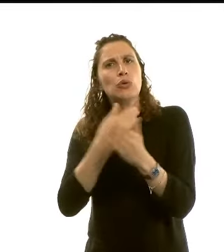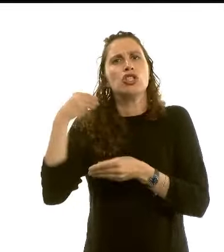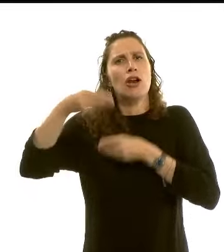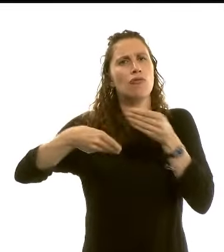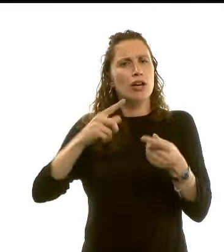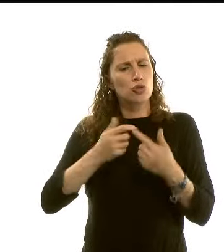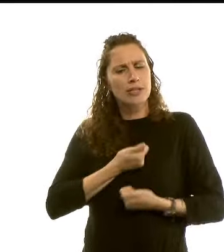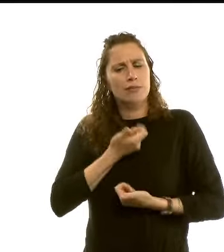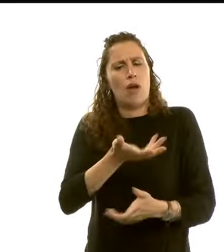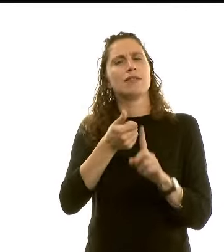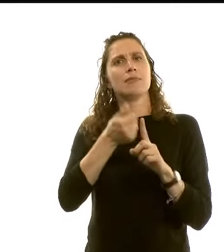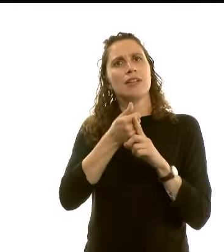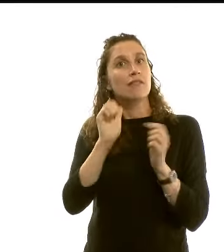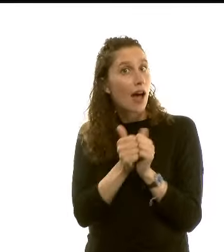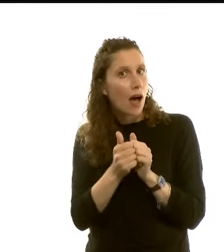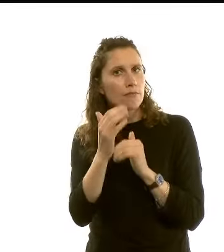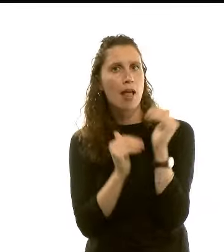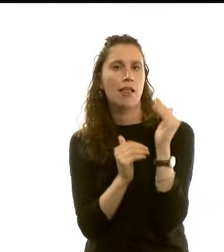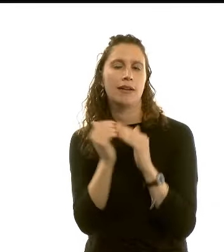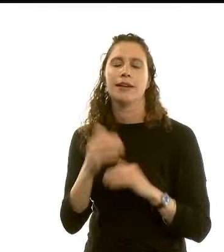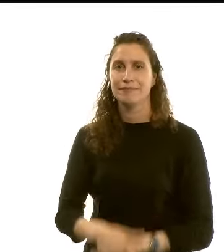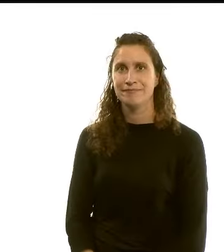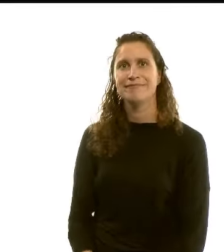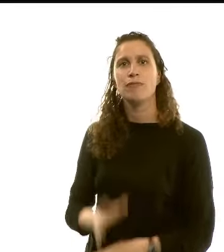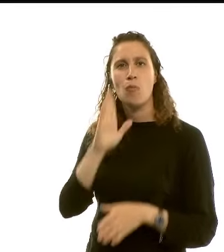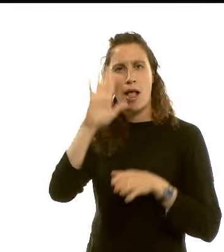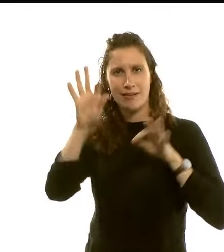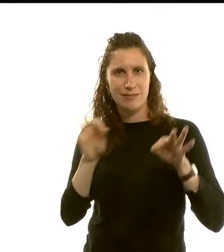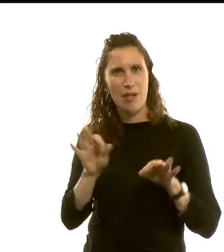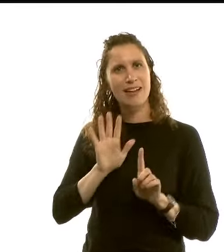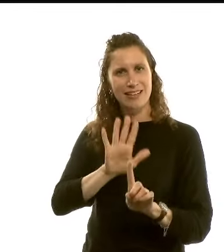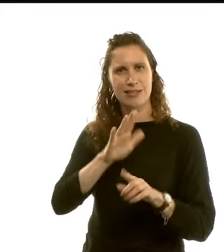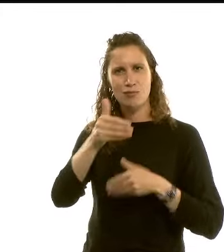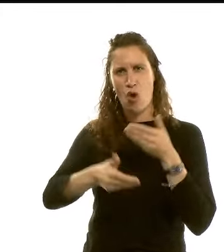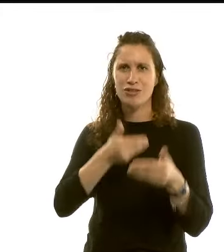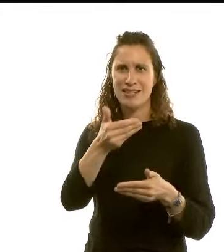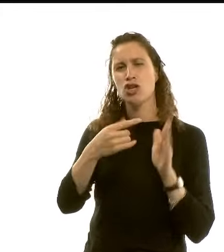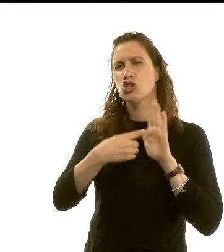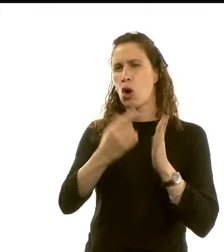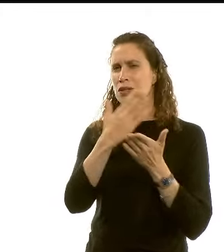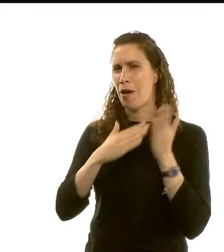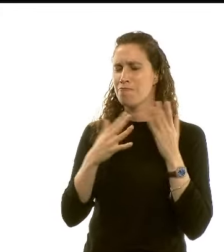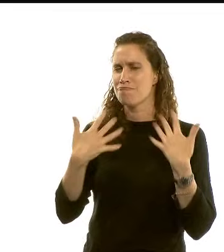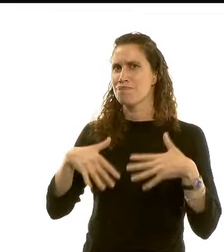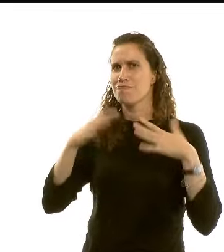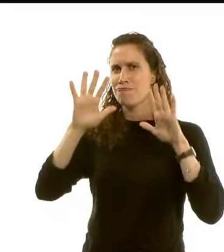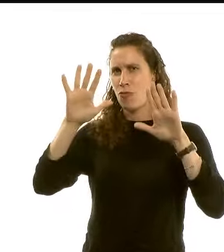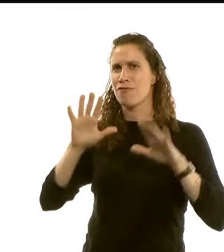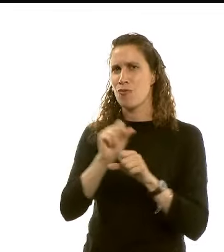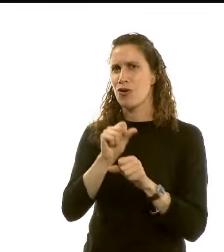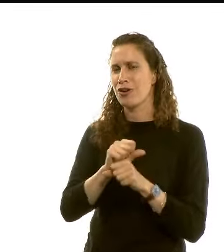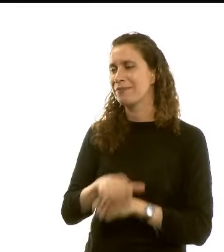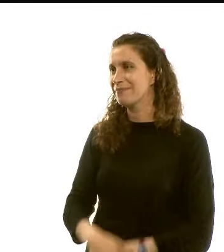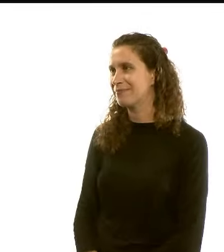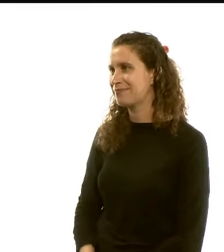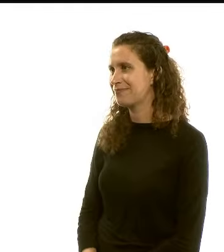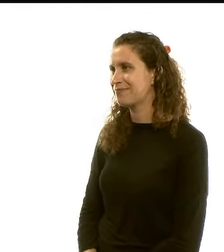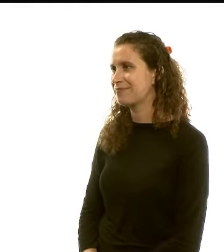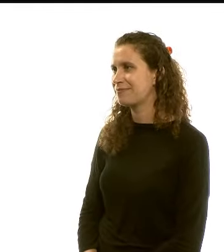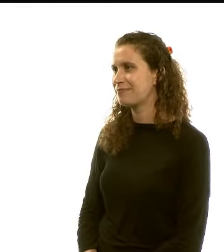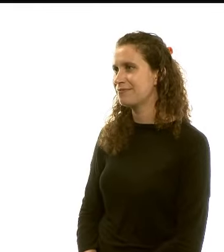express themselves through building. Yeah, here he is to explain his process and show us some of his extraordinary work. Check it out. You won't believe it.